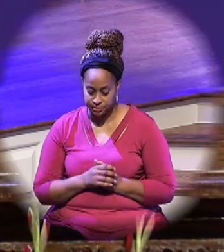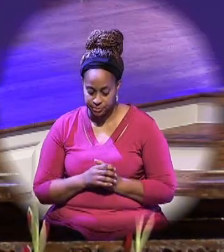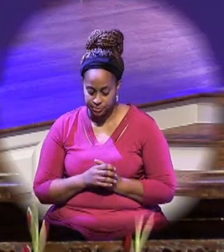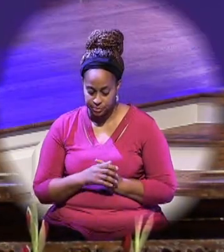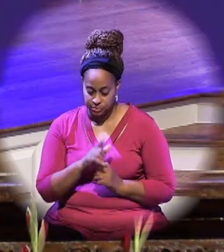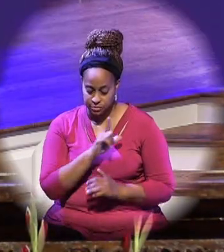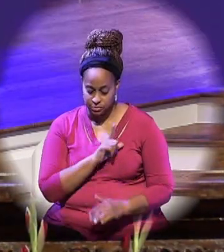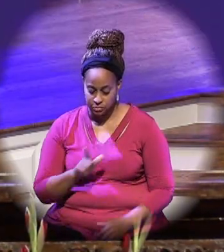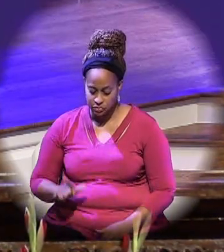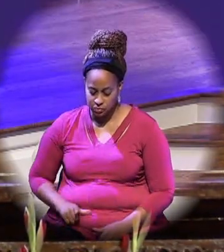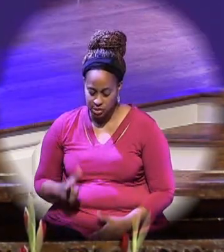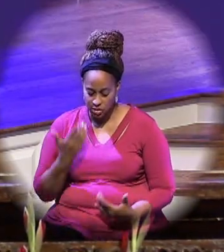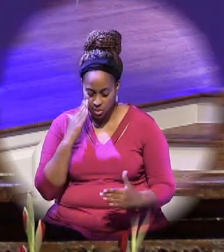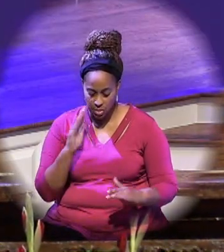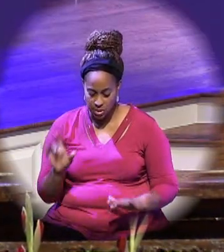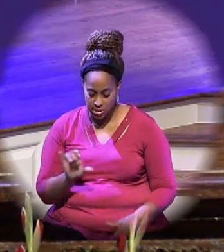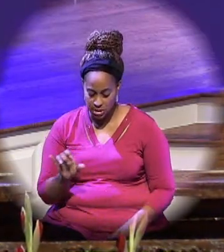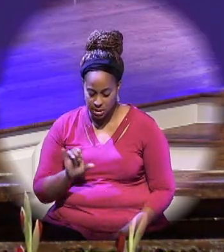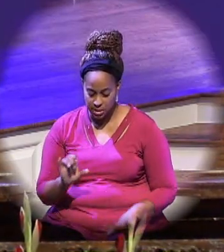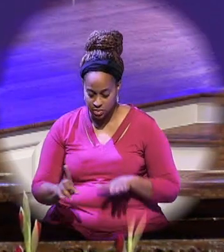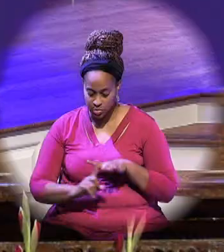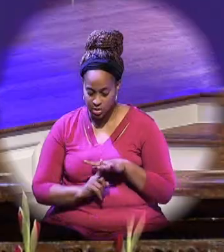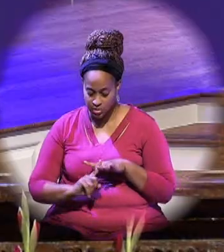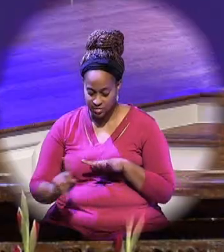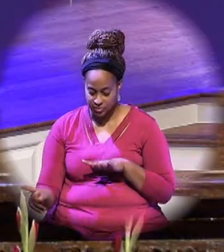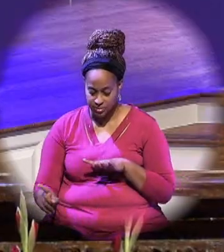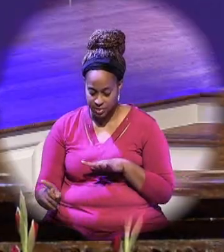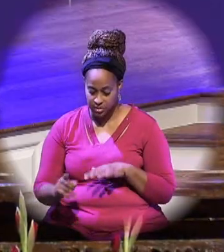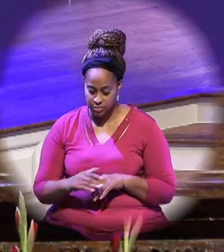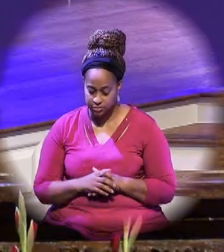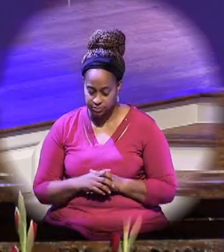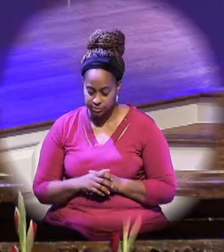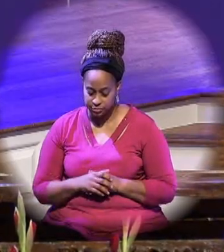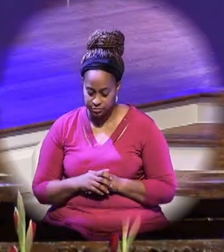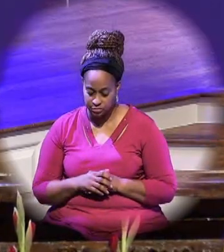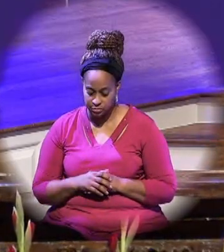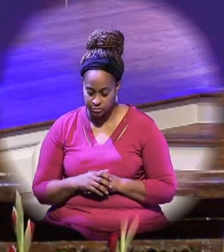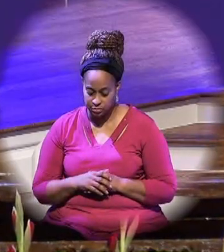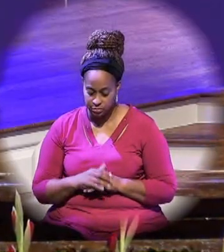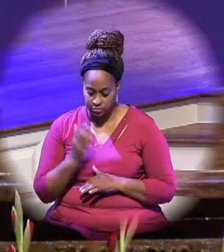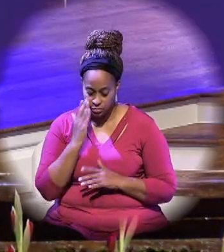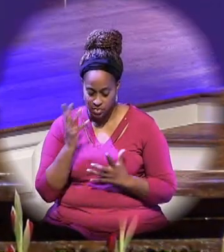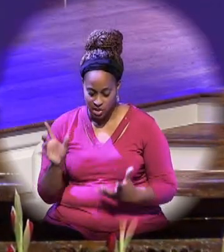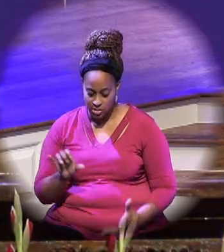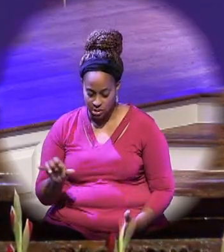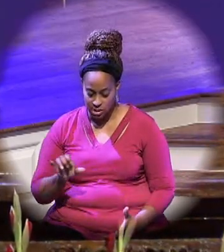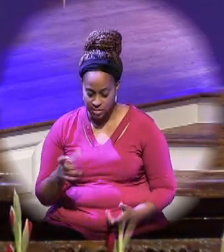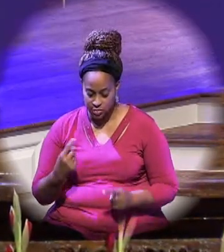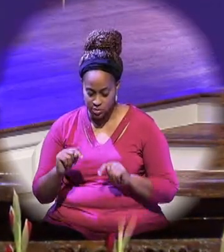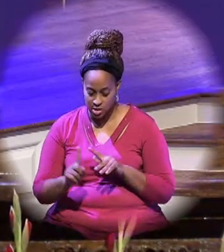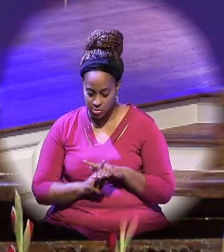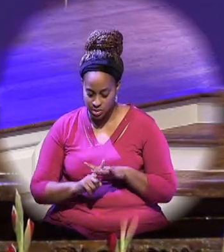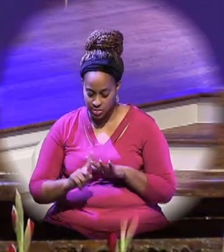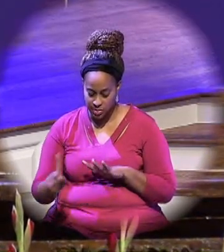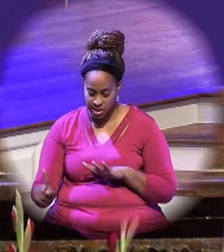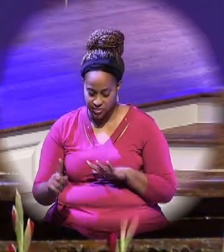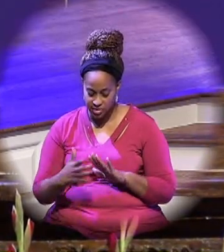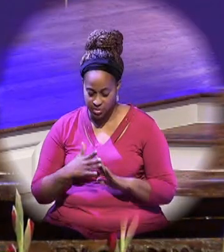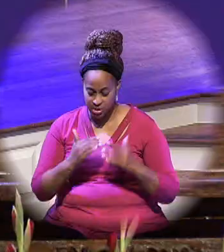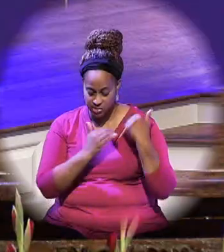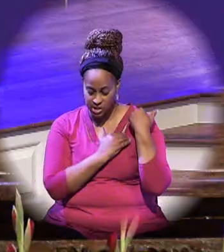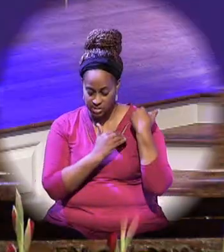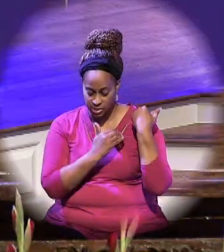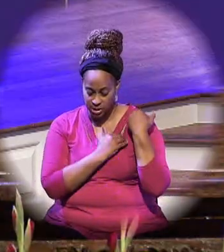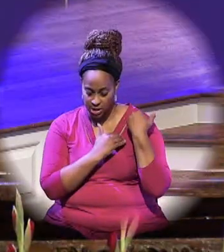Lord, we all know what it's like to try to run away from you, to know what it's like to try to run away from